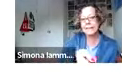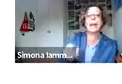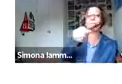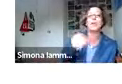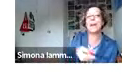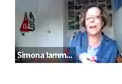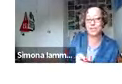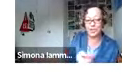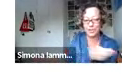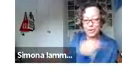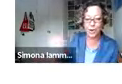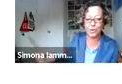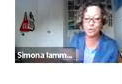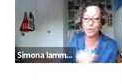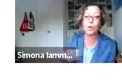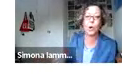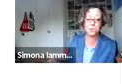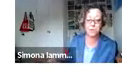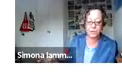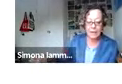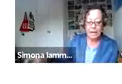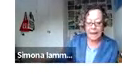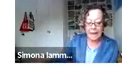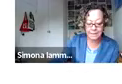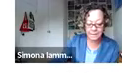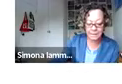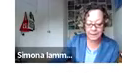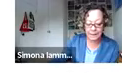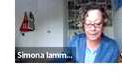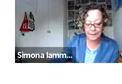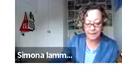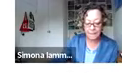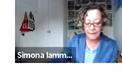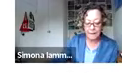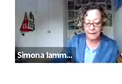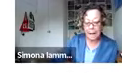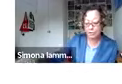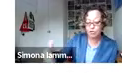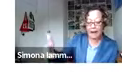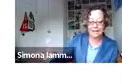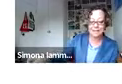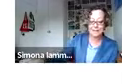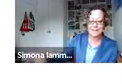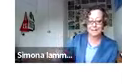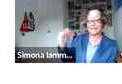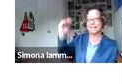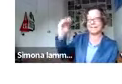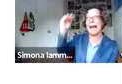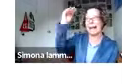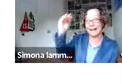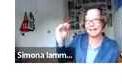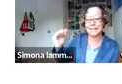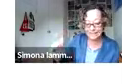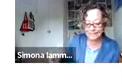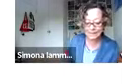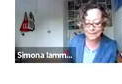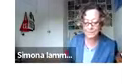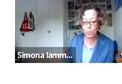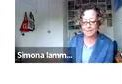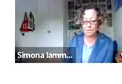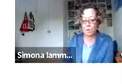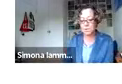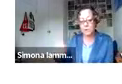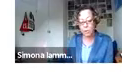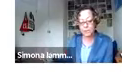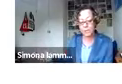especially in the same location on the two coasts, and large rises in these tech cities in